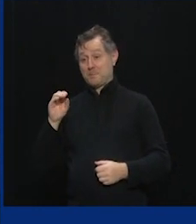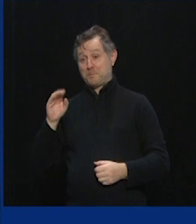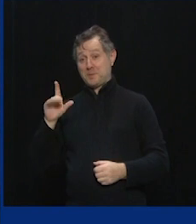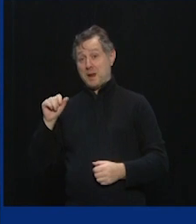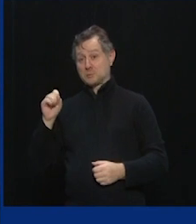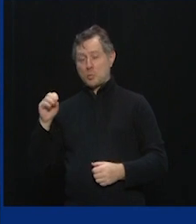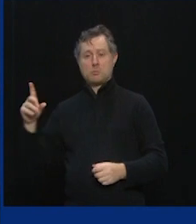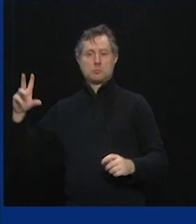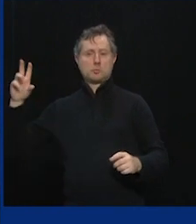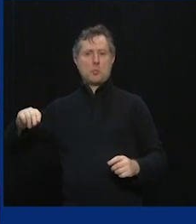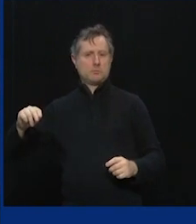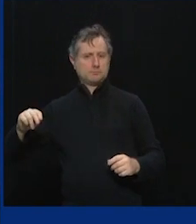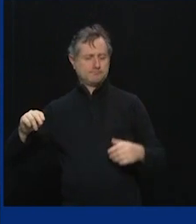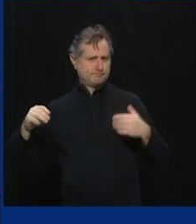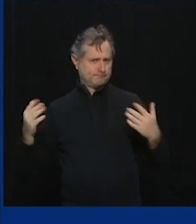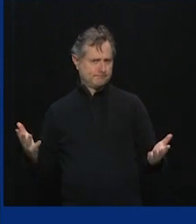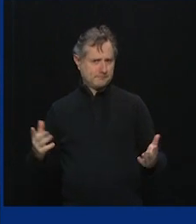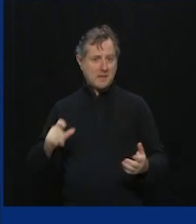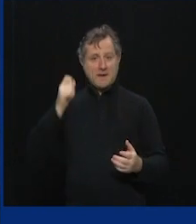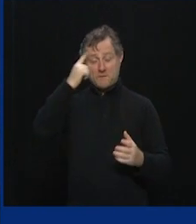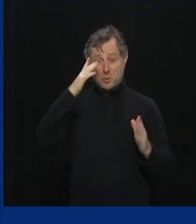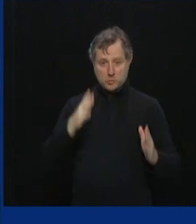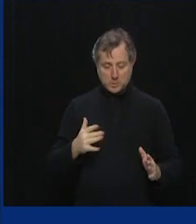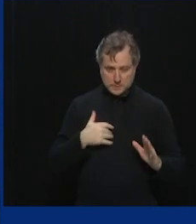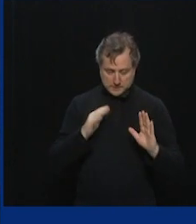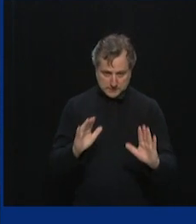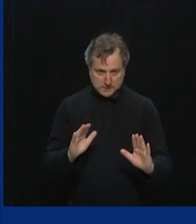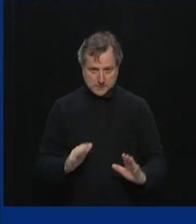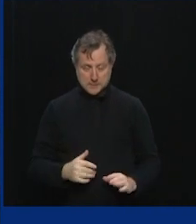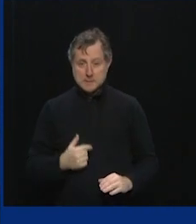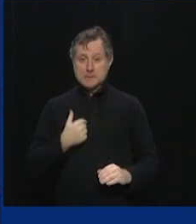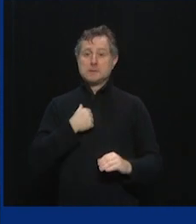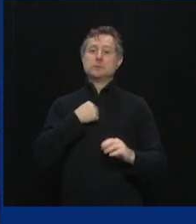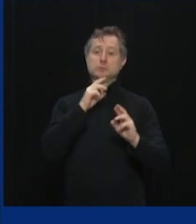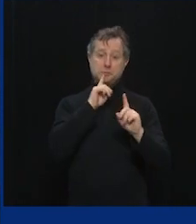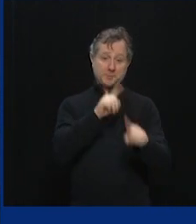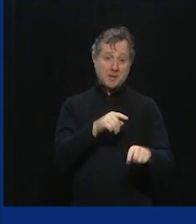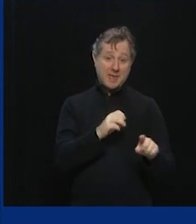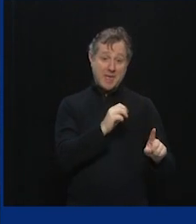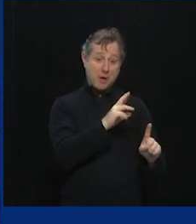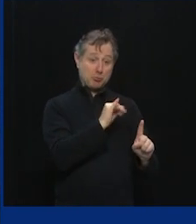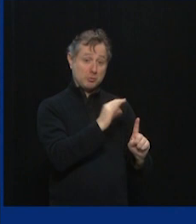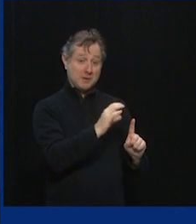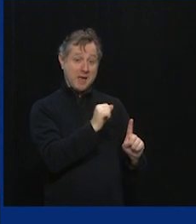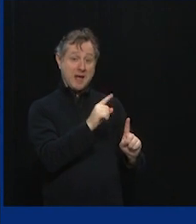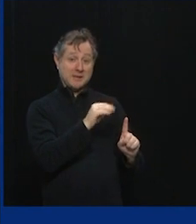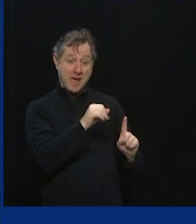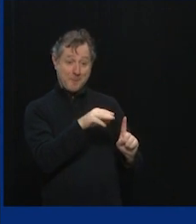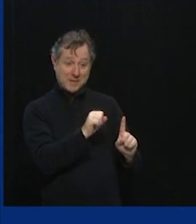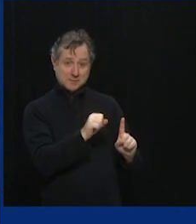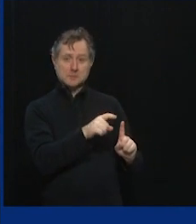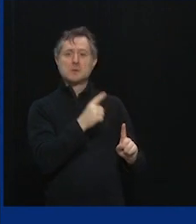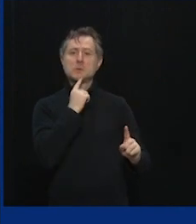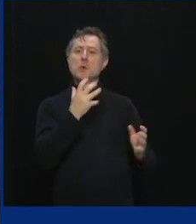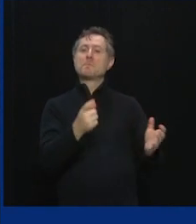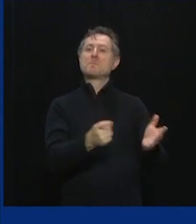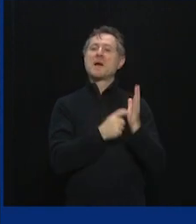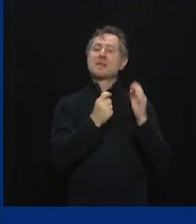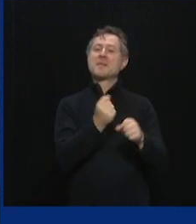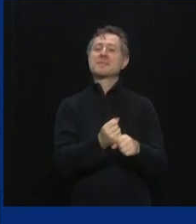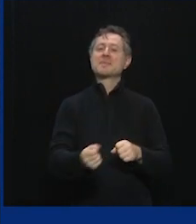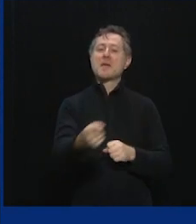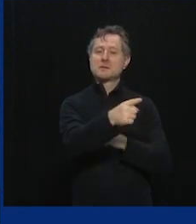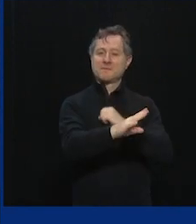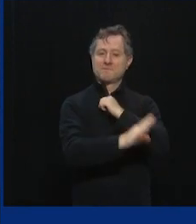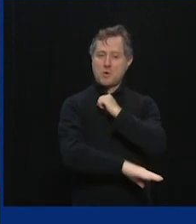respect to that question, I believe that Eric Adams has said he would want mandates for next fall. I'm looking